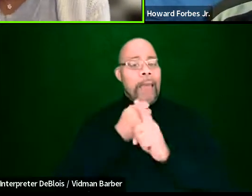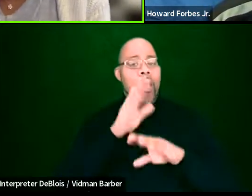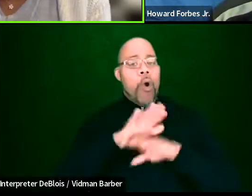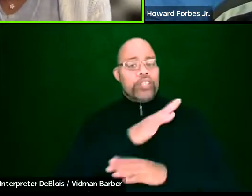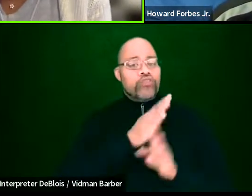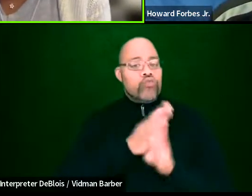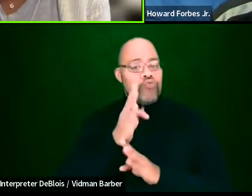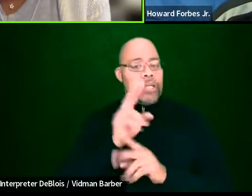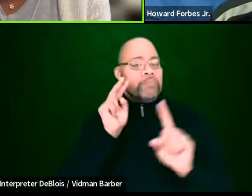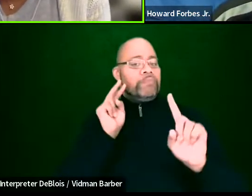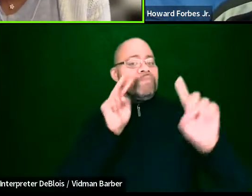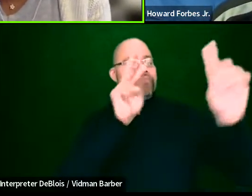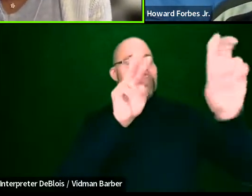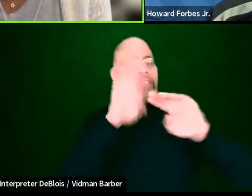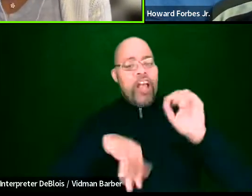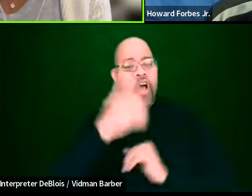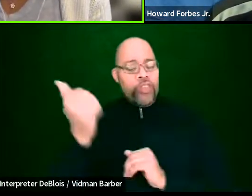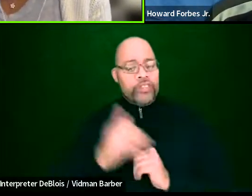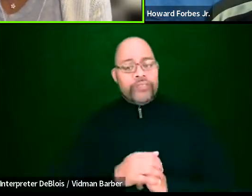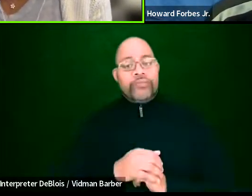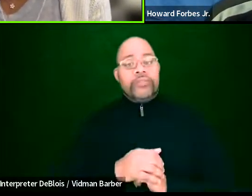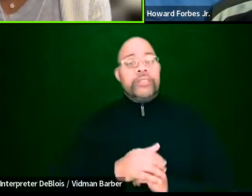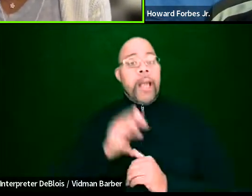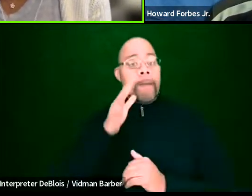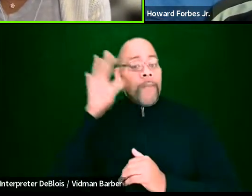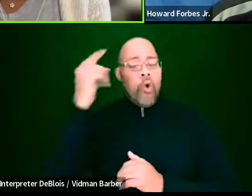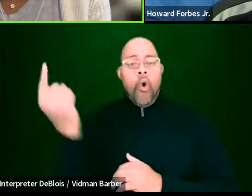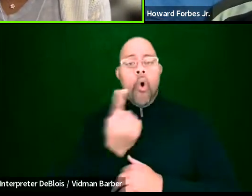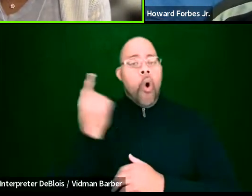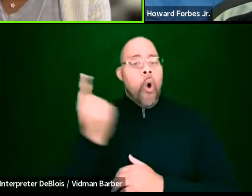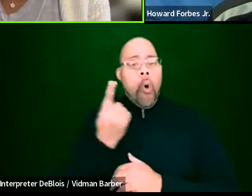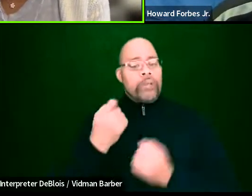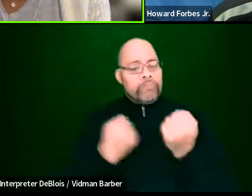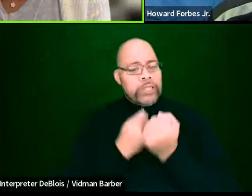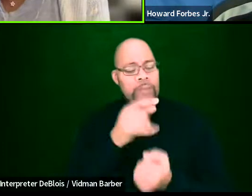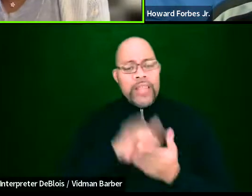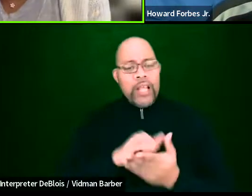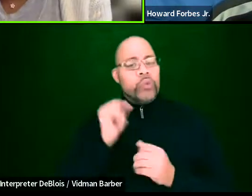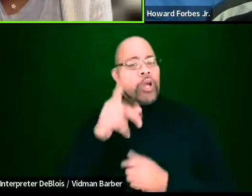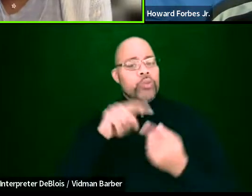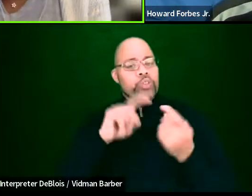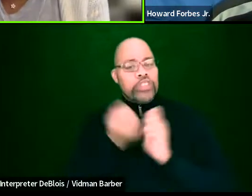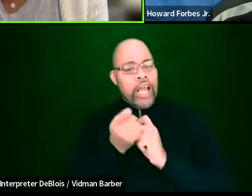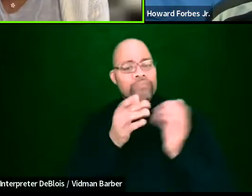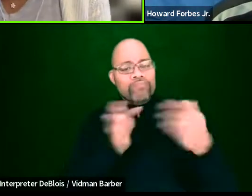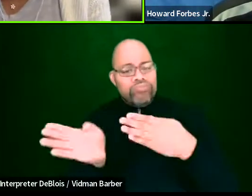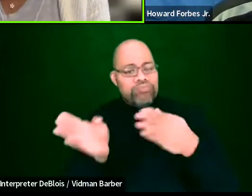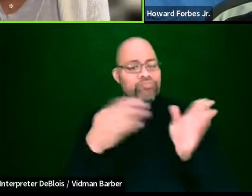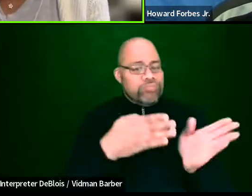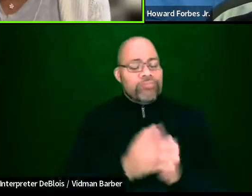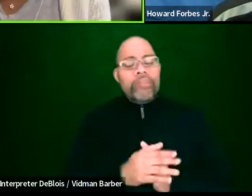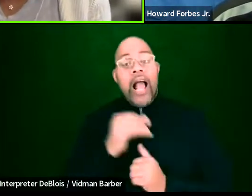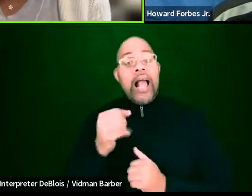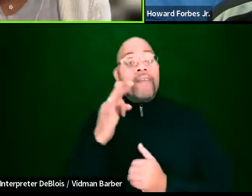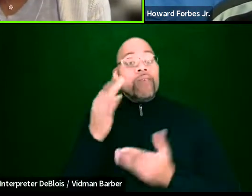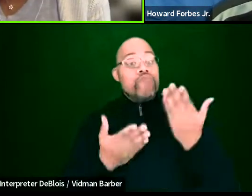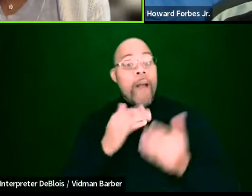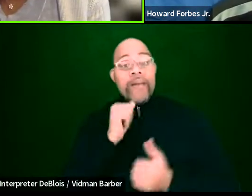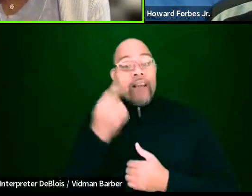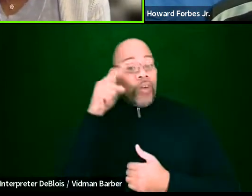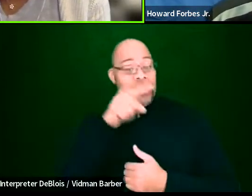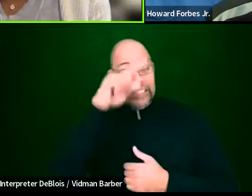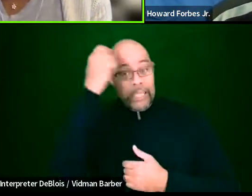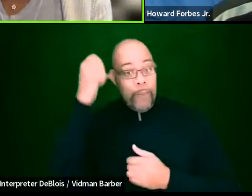career outlook than others. His parents have always assured him that it's okay to change directions, and if it probably weren't for his